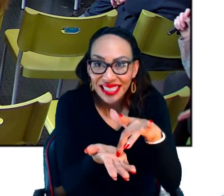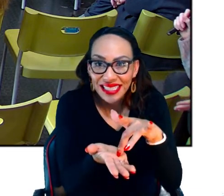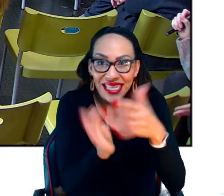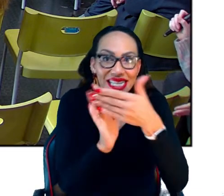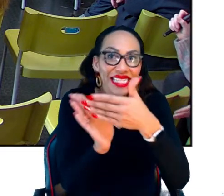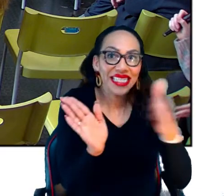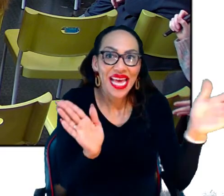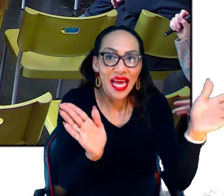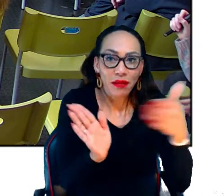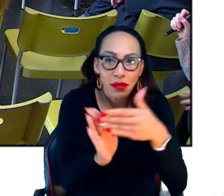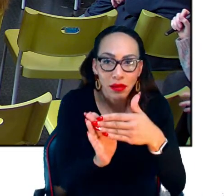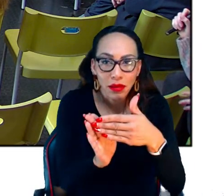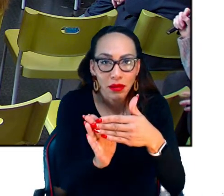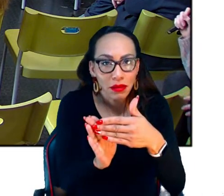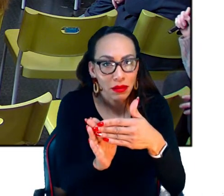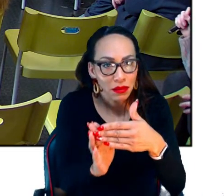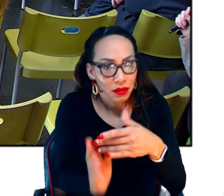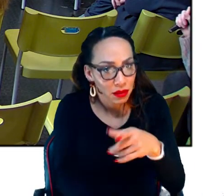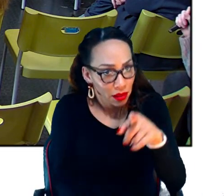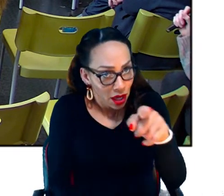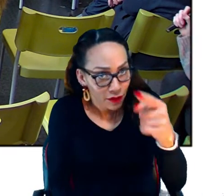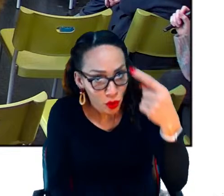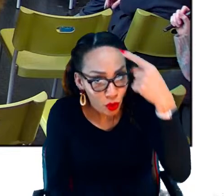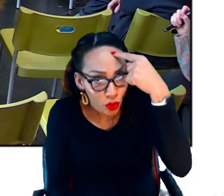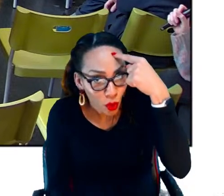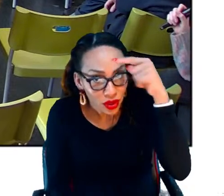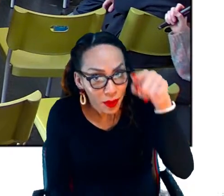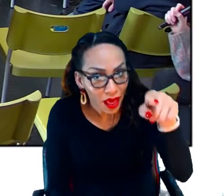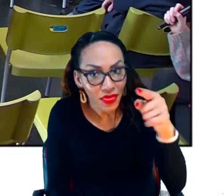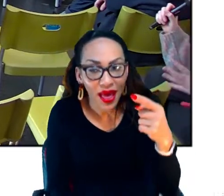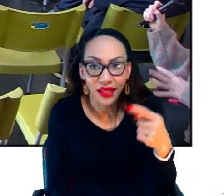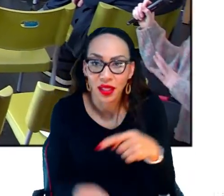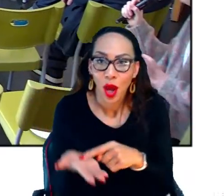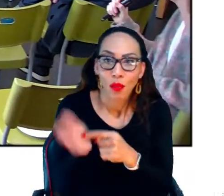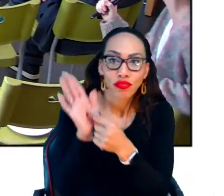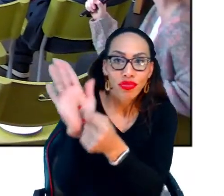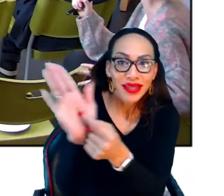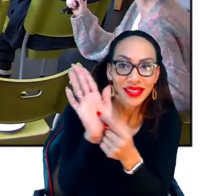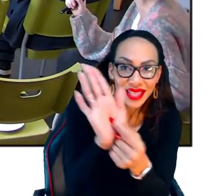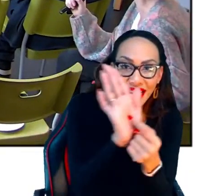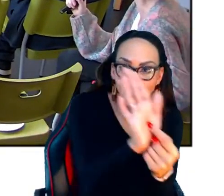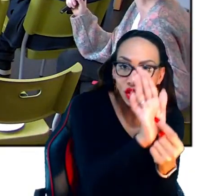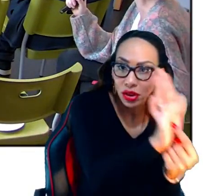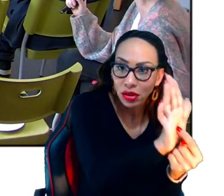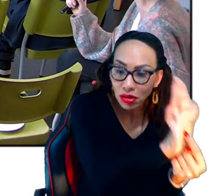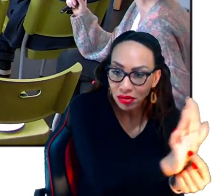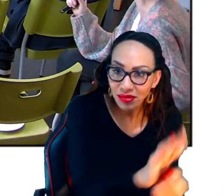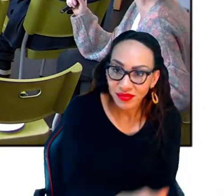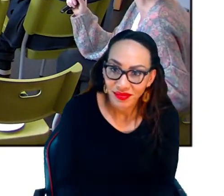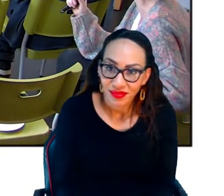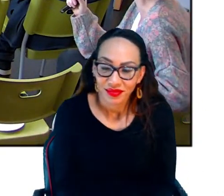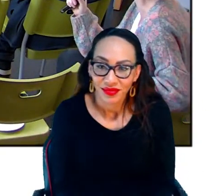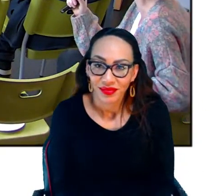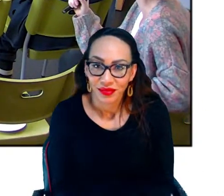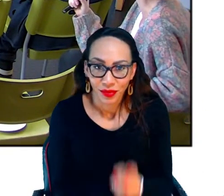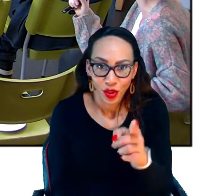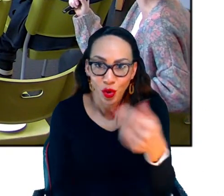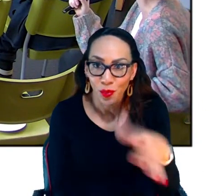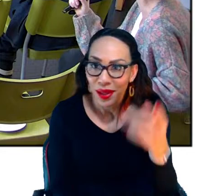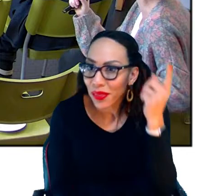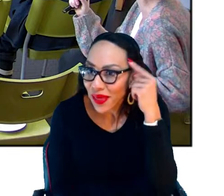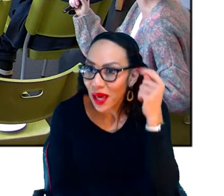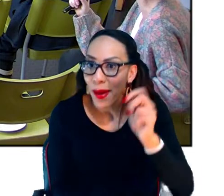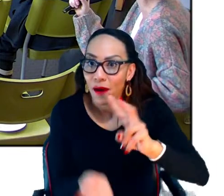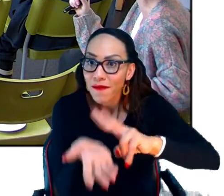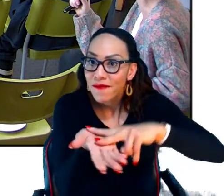the presentation moment as well. Like you mentioned, maybe thinking about VR, but